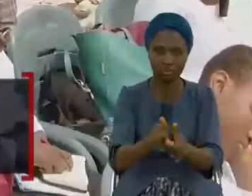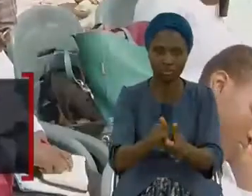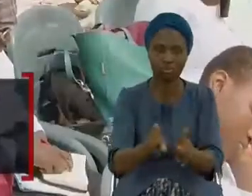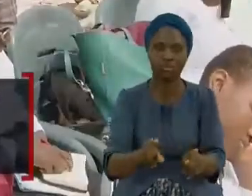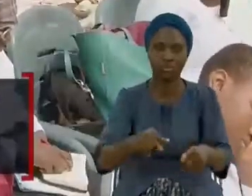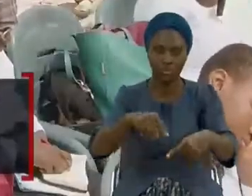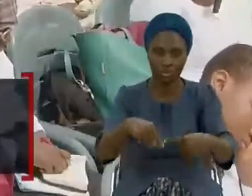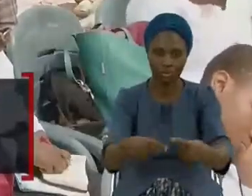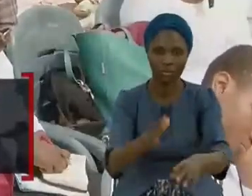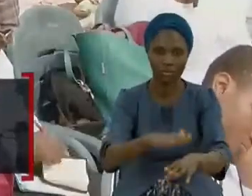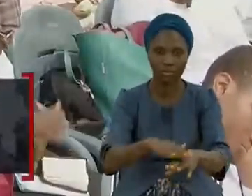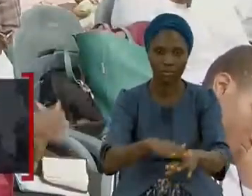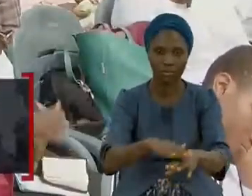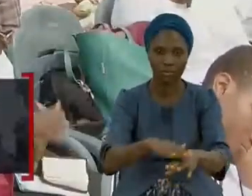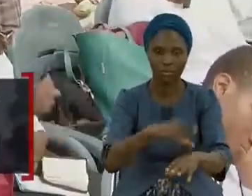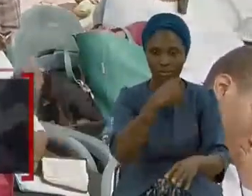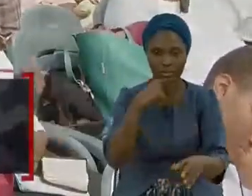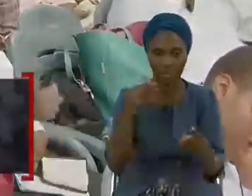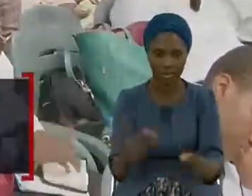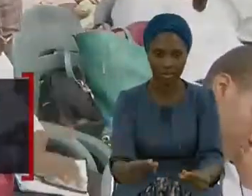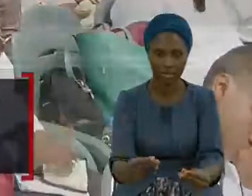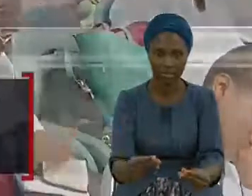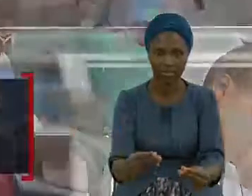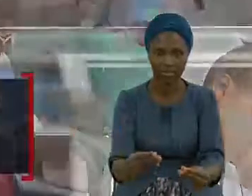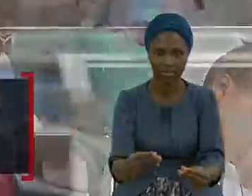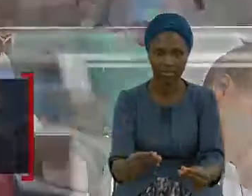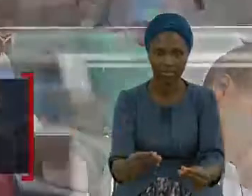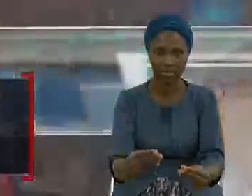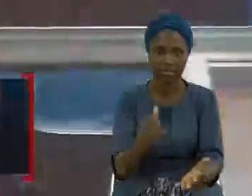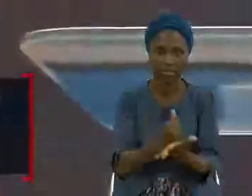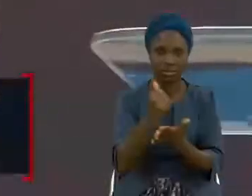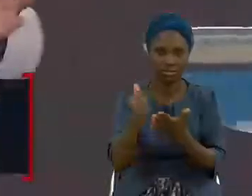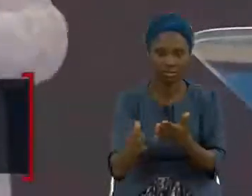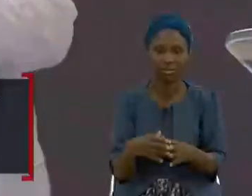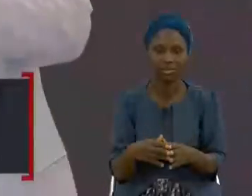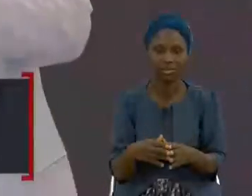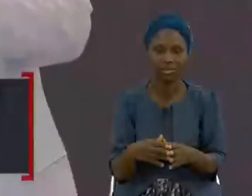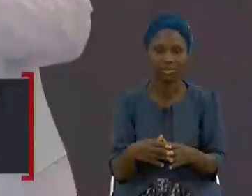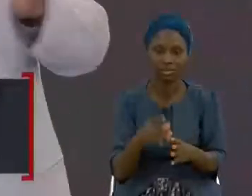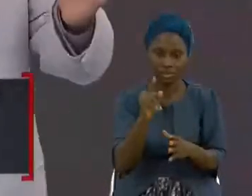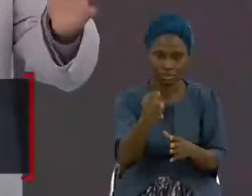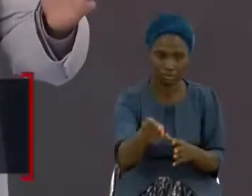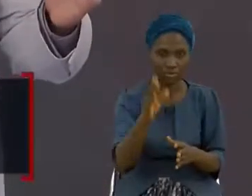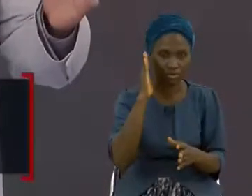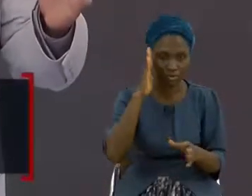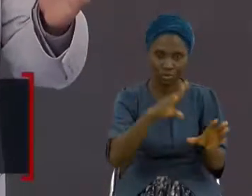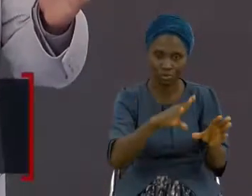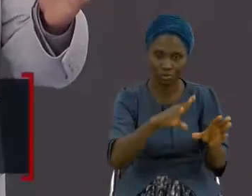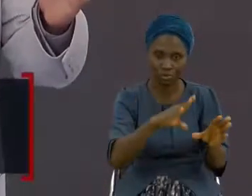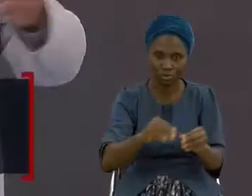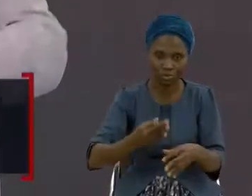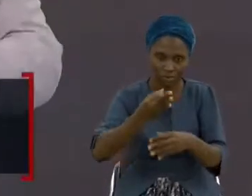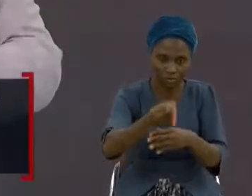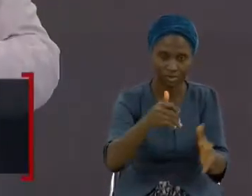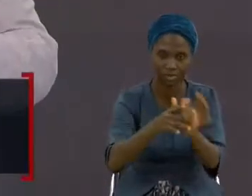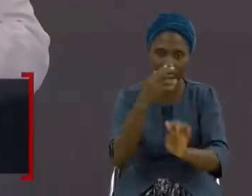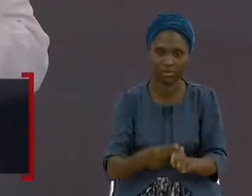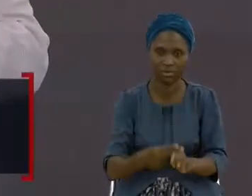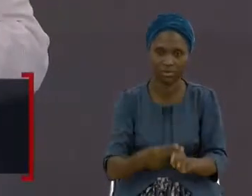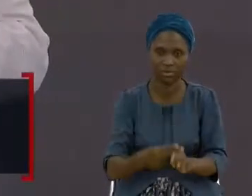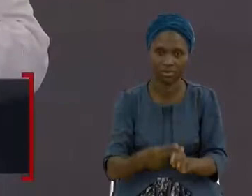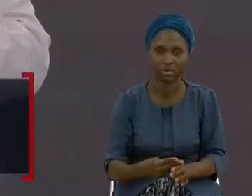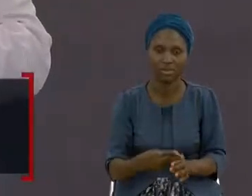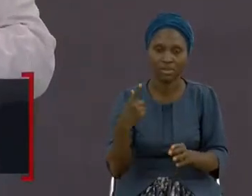you will move forward oh revise before me river jordan is before me have the